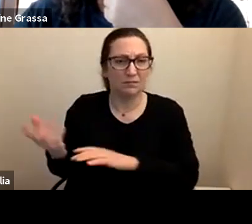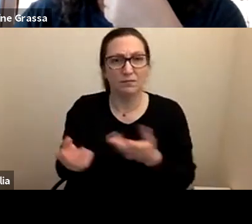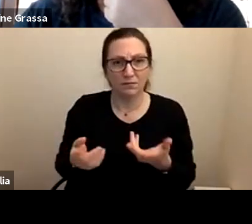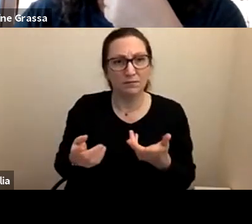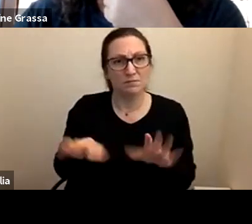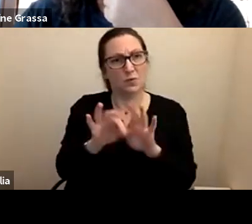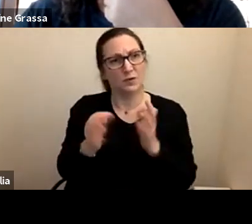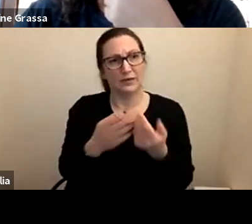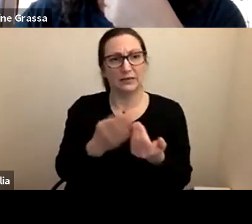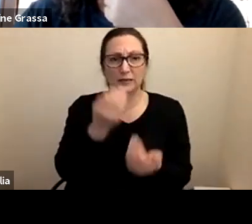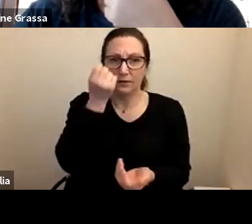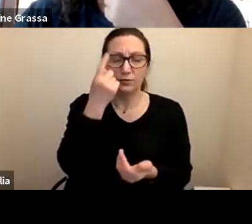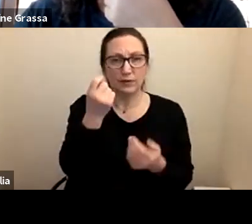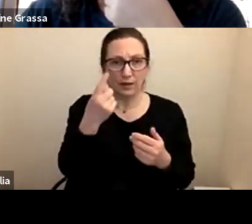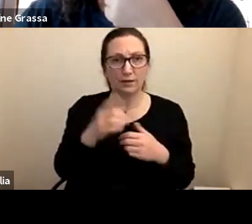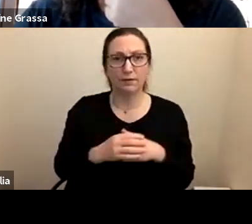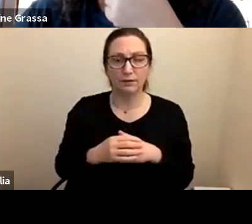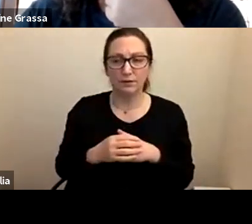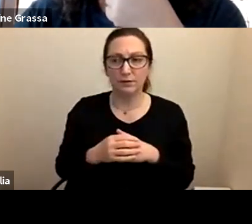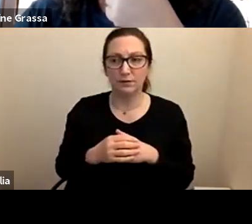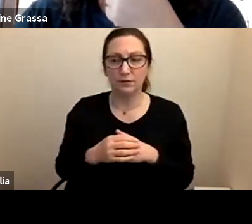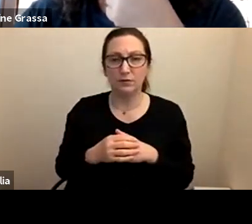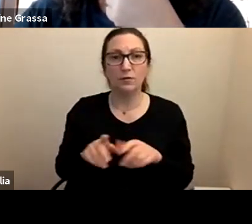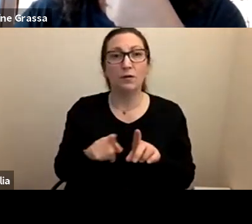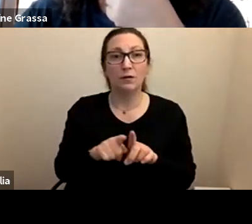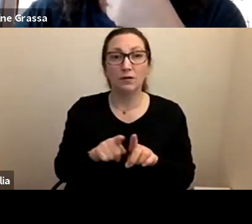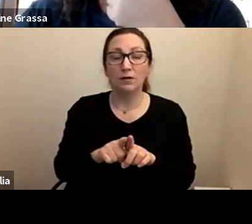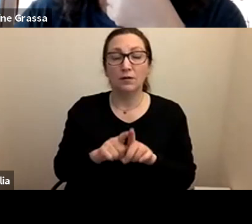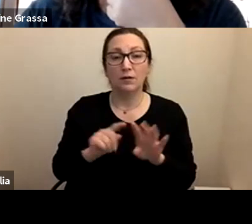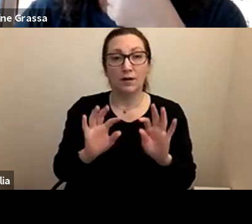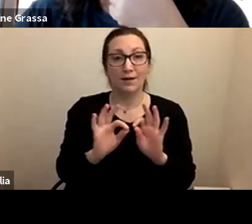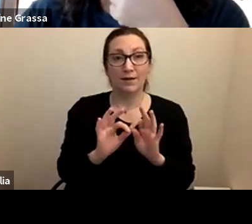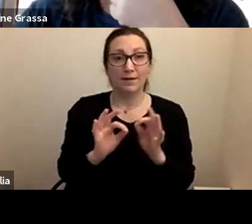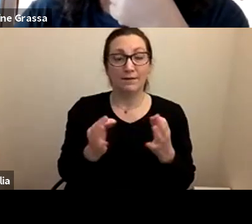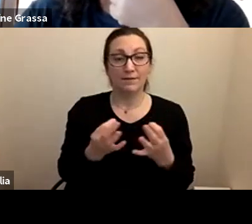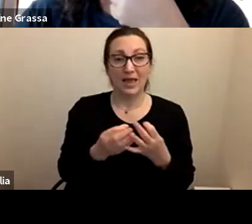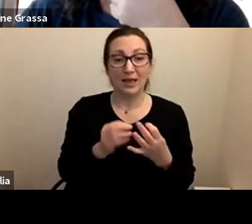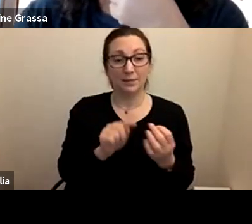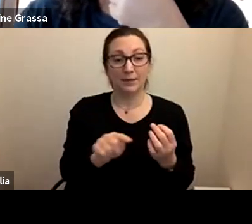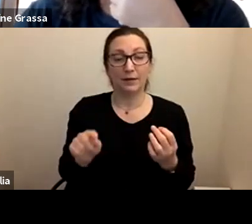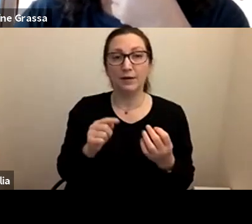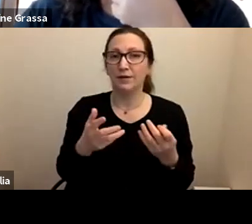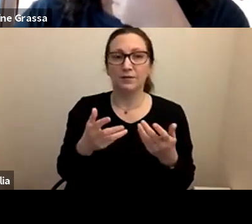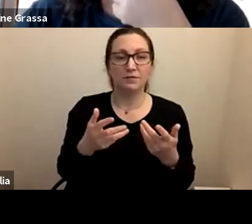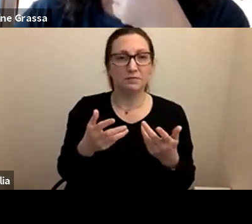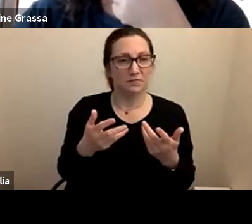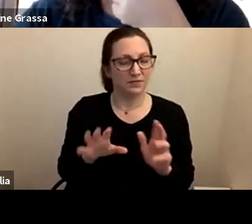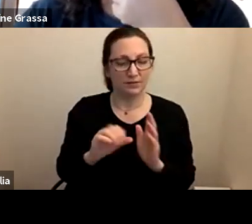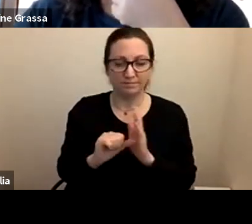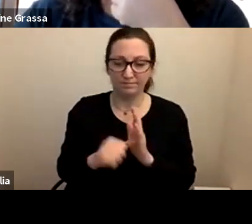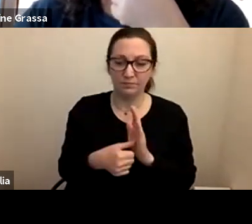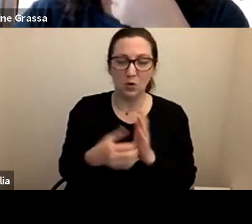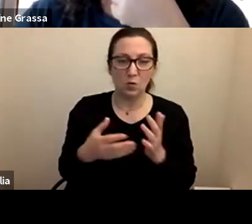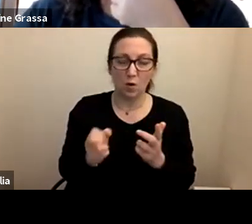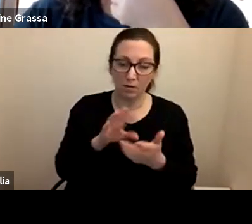accepted to school. And we've also heard families share our passion for the importance of learning in a diverse environment. I think